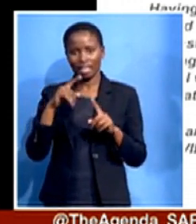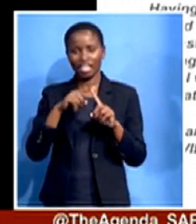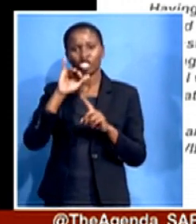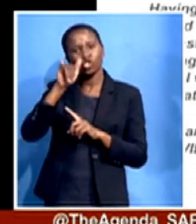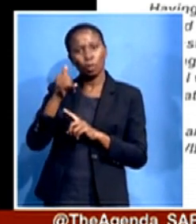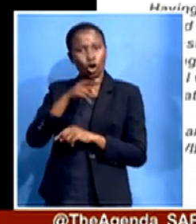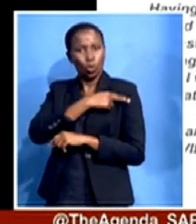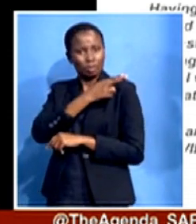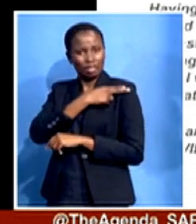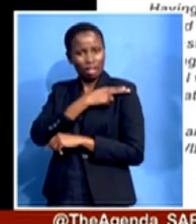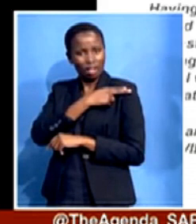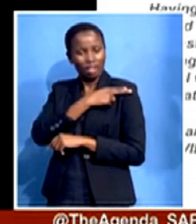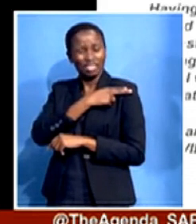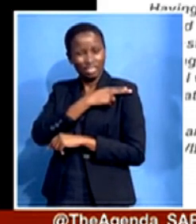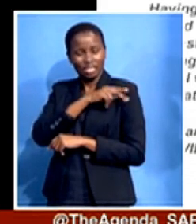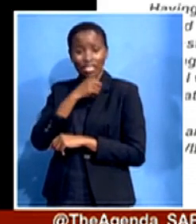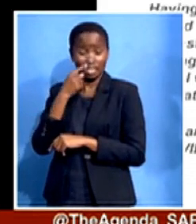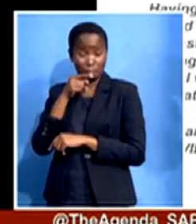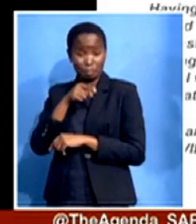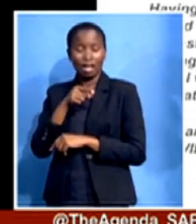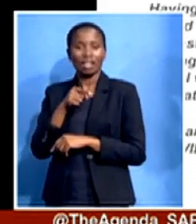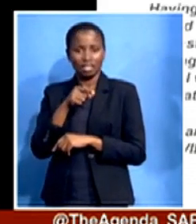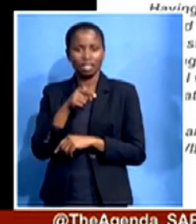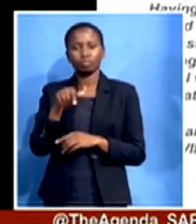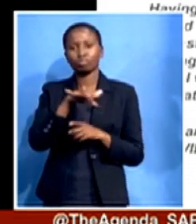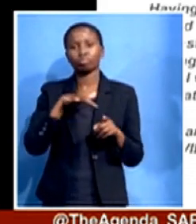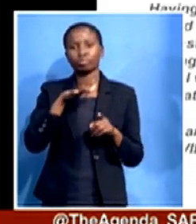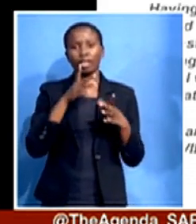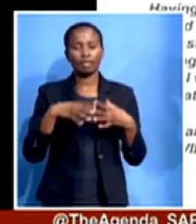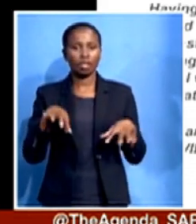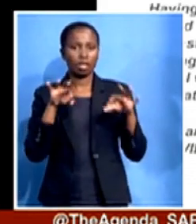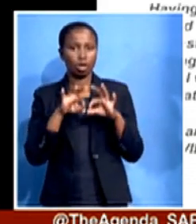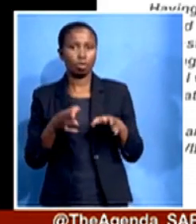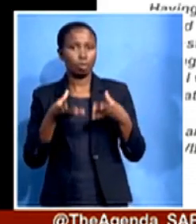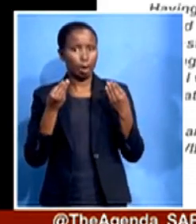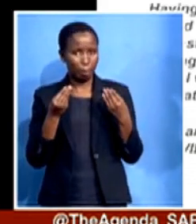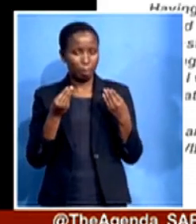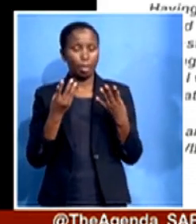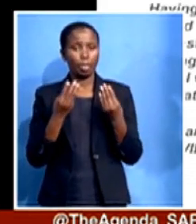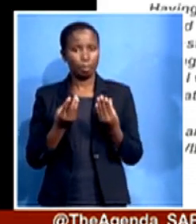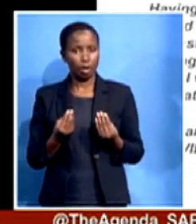the value that they derived from these